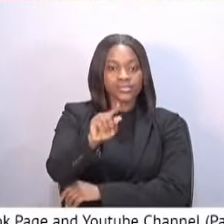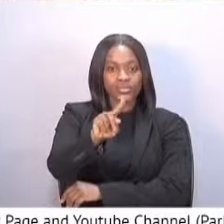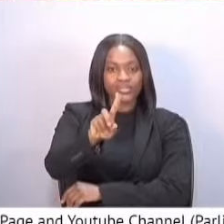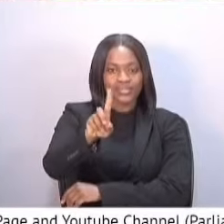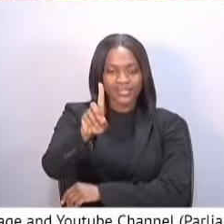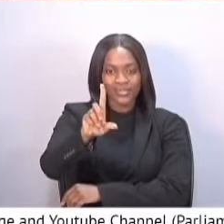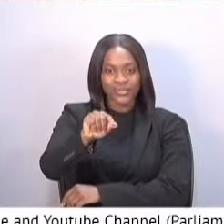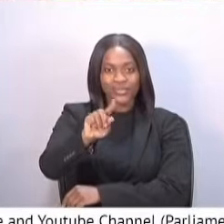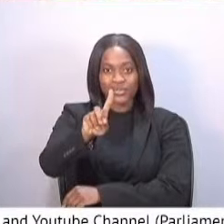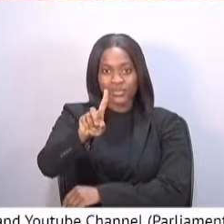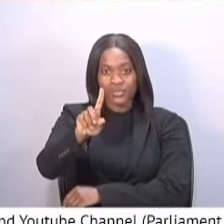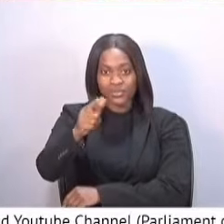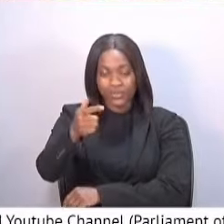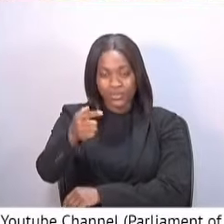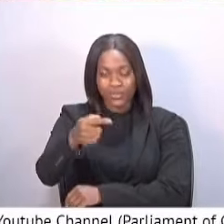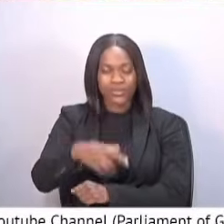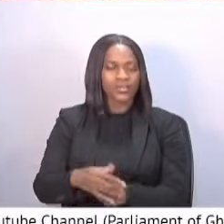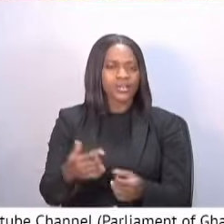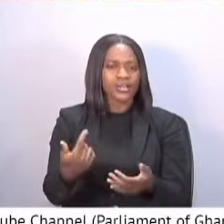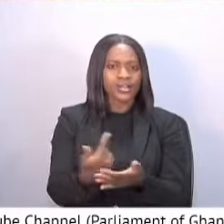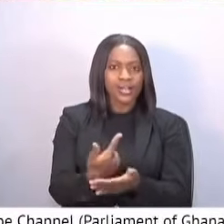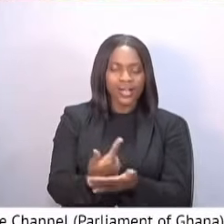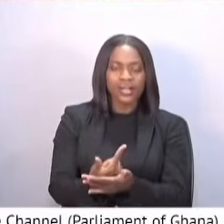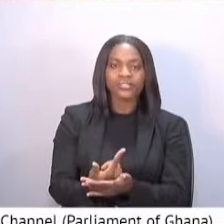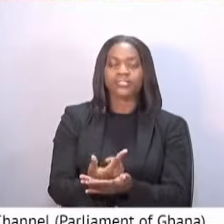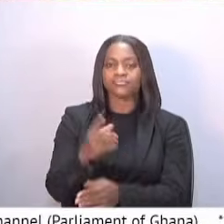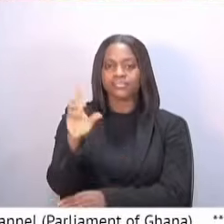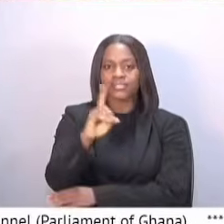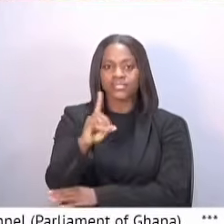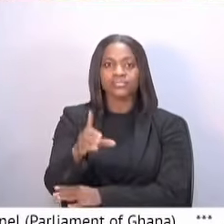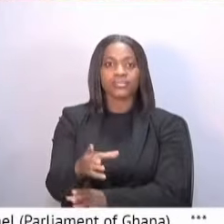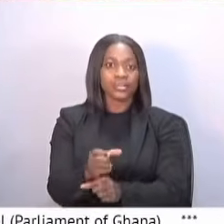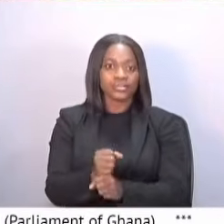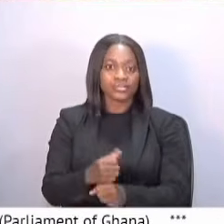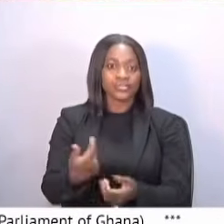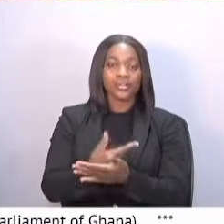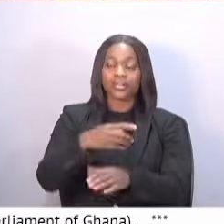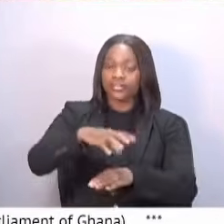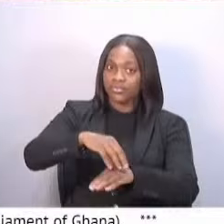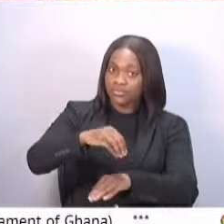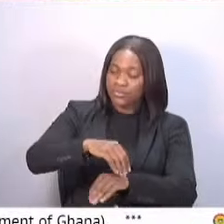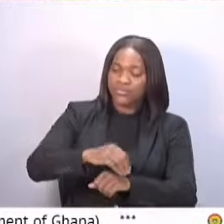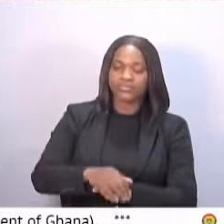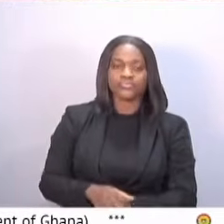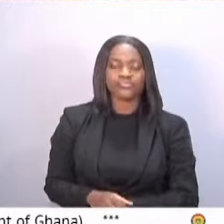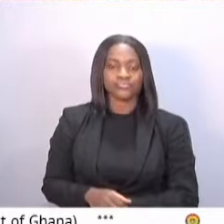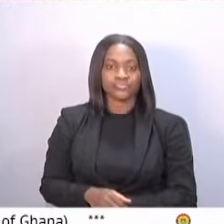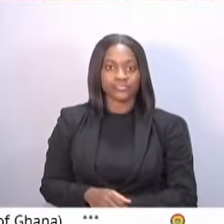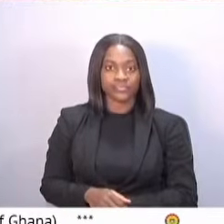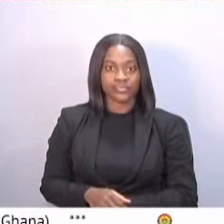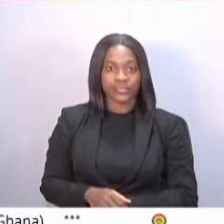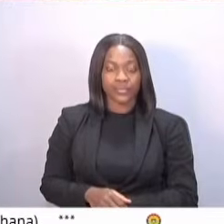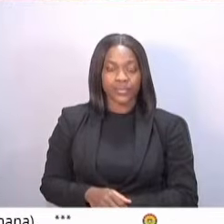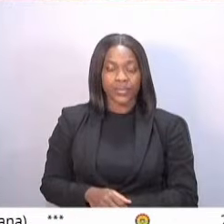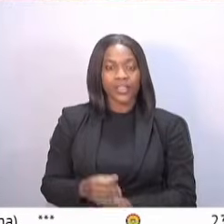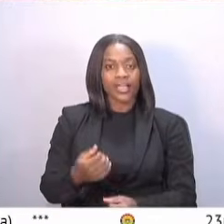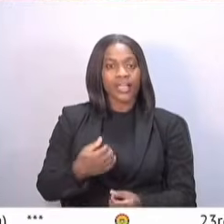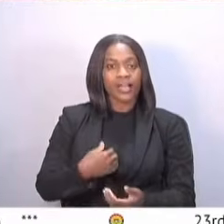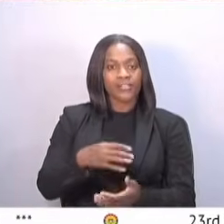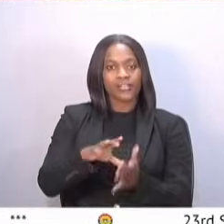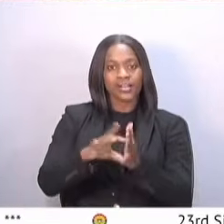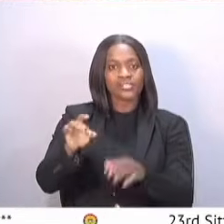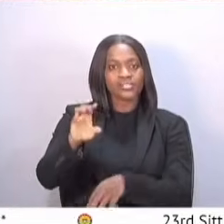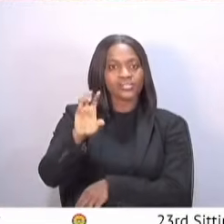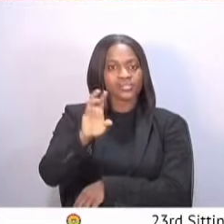6 Cooperation MOU. In May 2024, Ghana and Sweden signed the Article 6